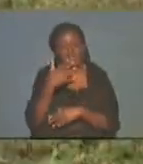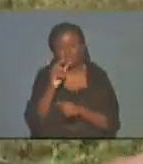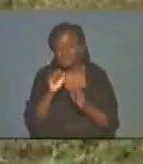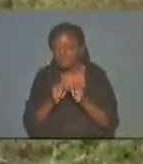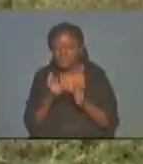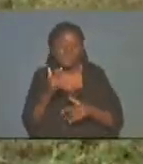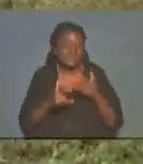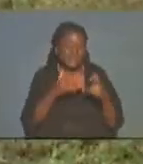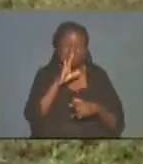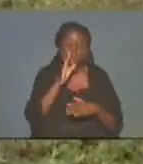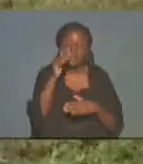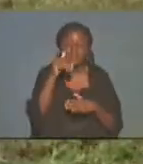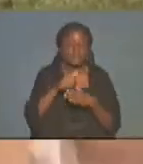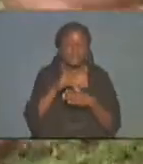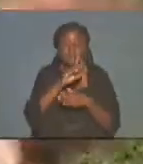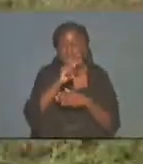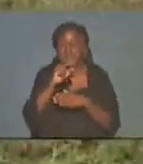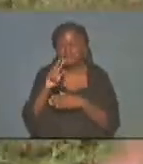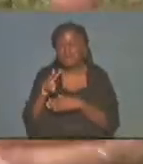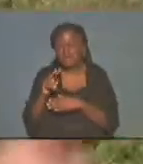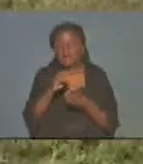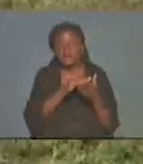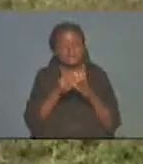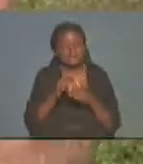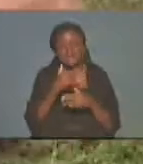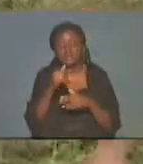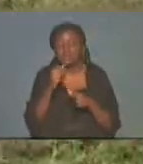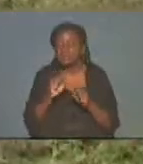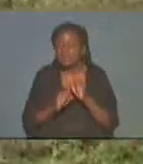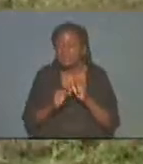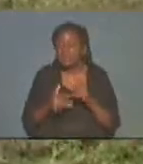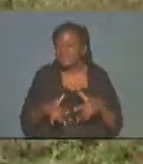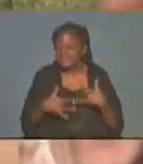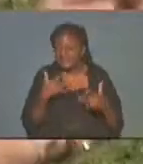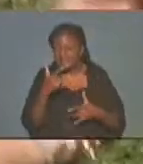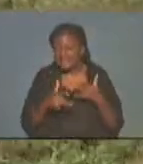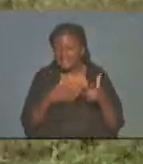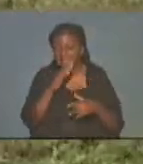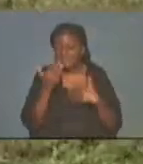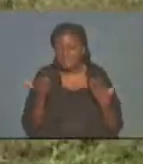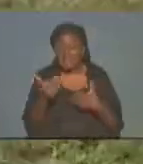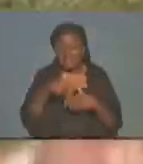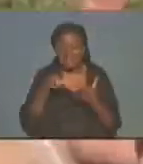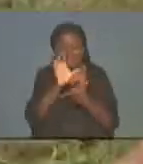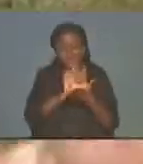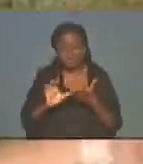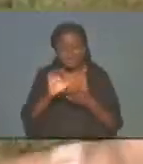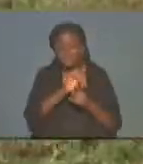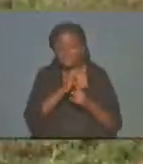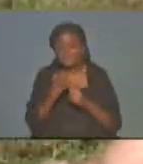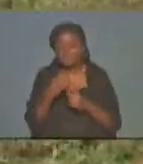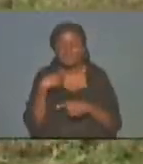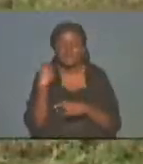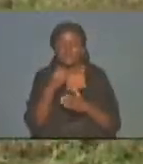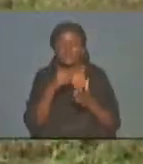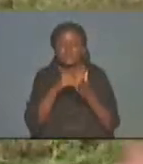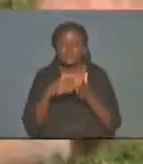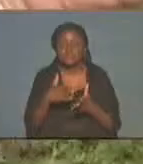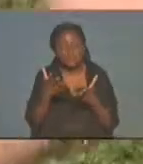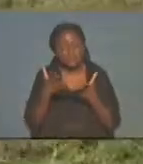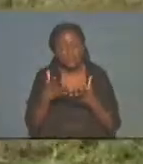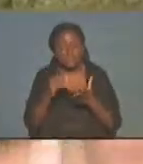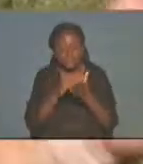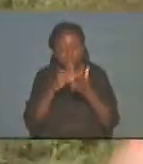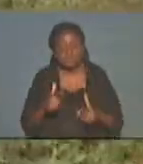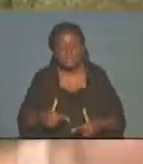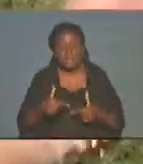a part of the BTVI community. They are so excited to be here in a college environment. Our students want student life. They